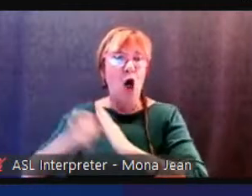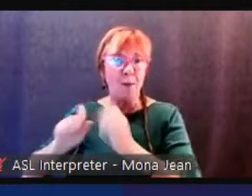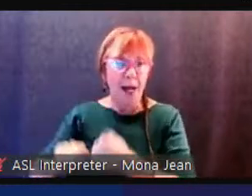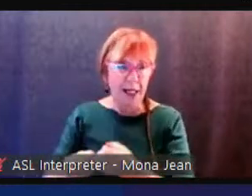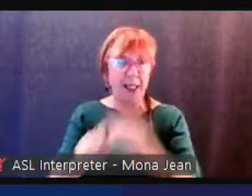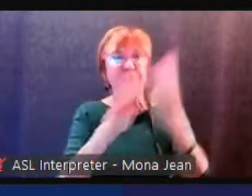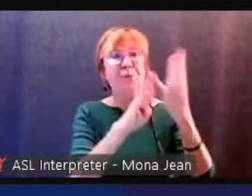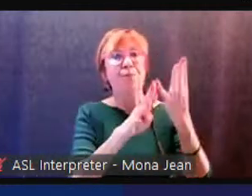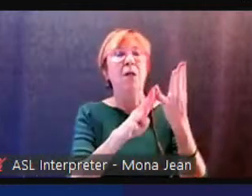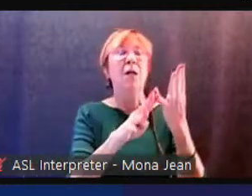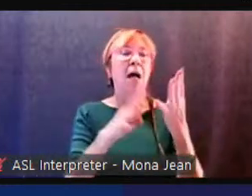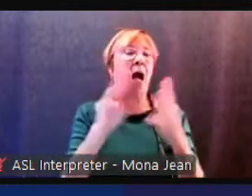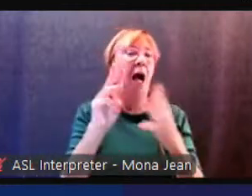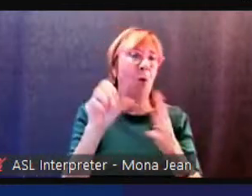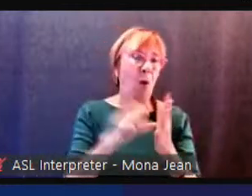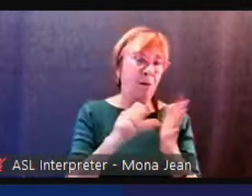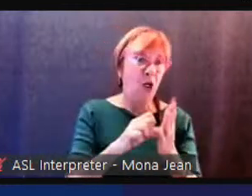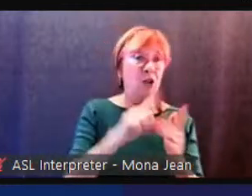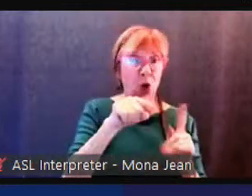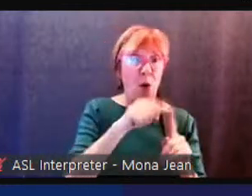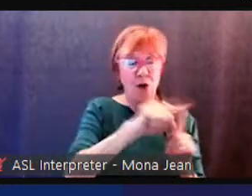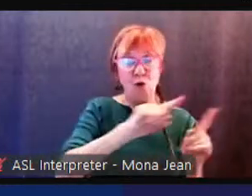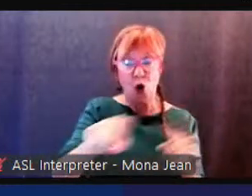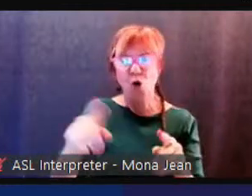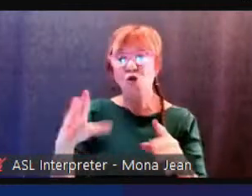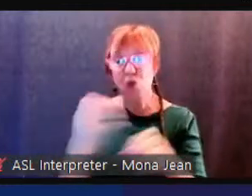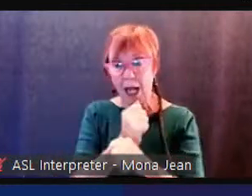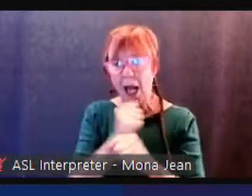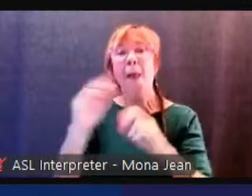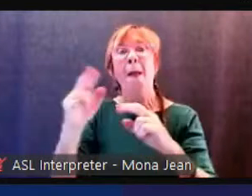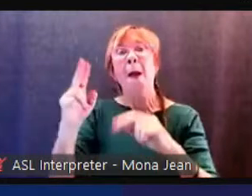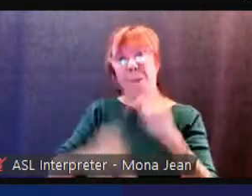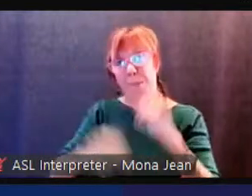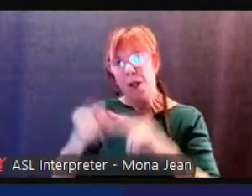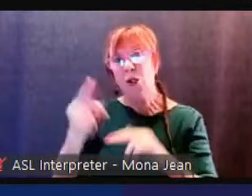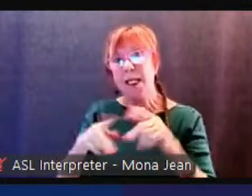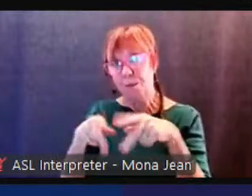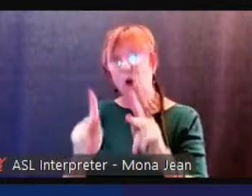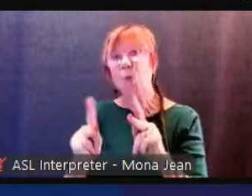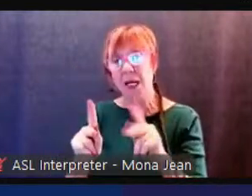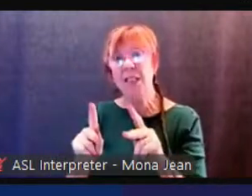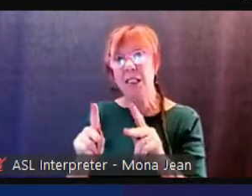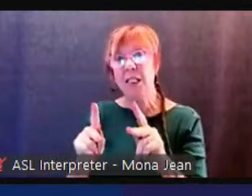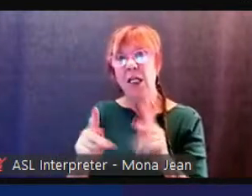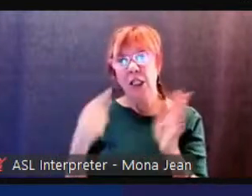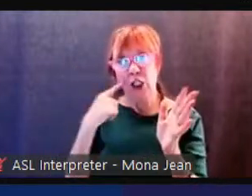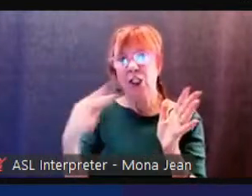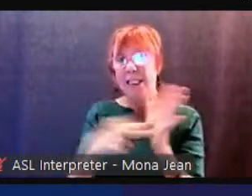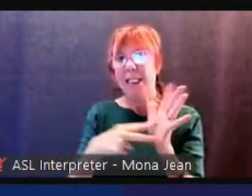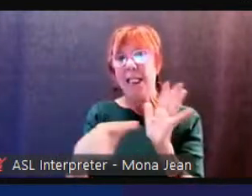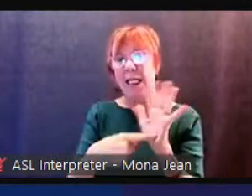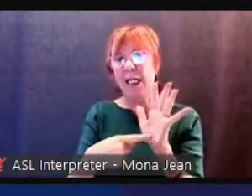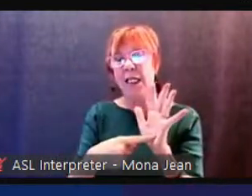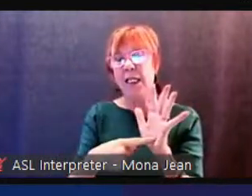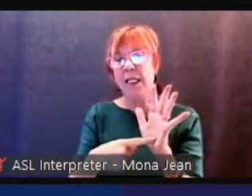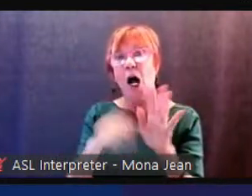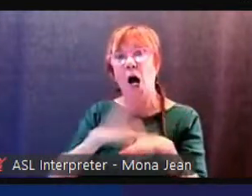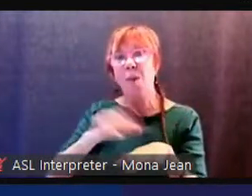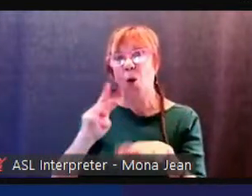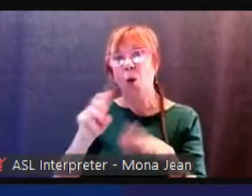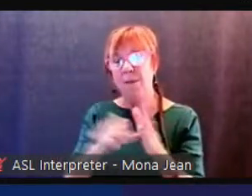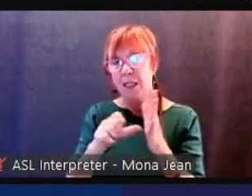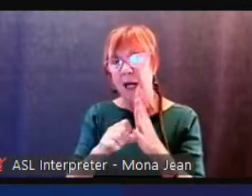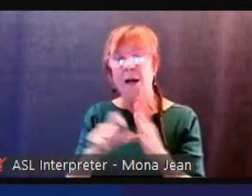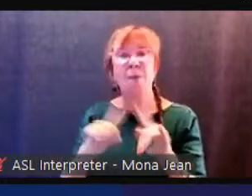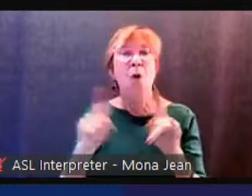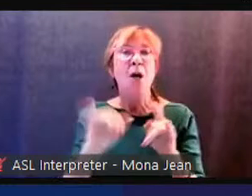your building permits, all that information will already be in the system and will be reflected in there. But we'll also be reaching out to make sure that